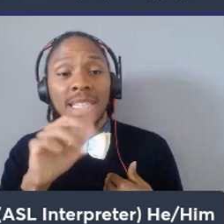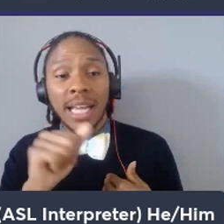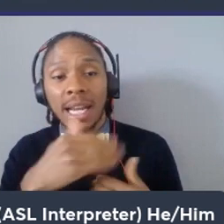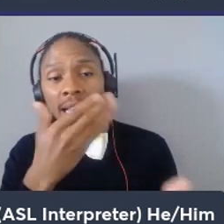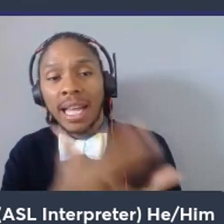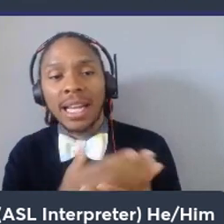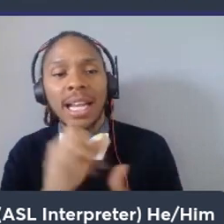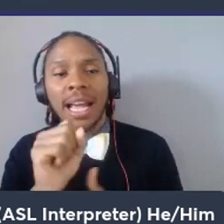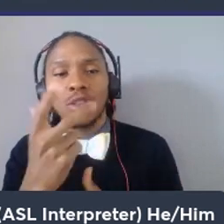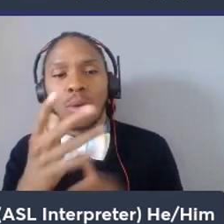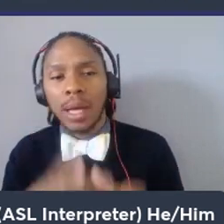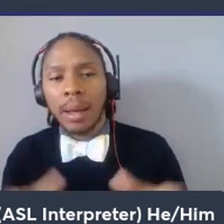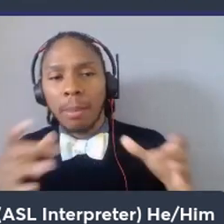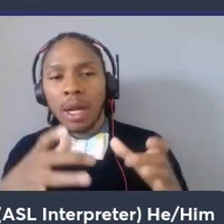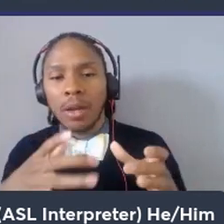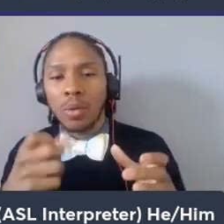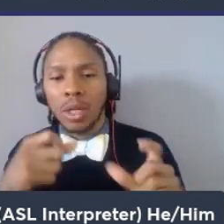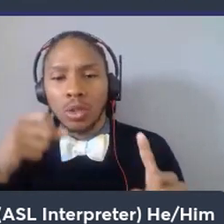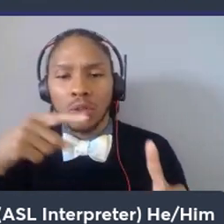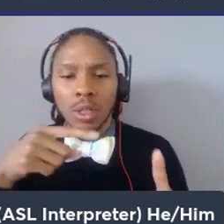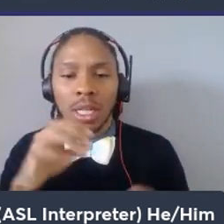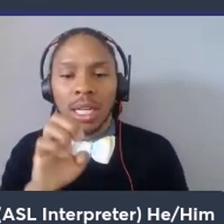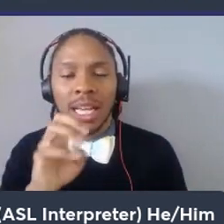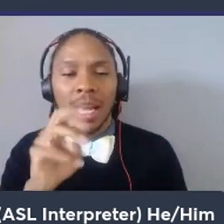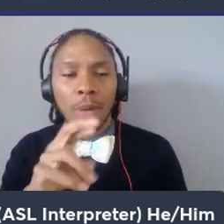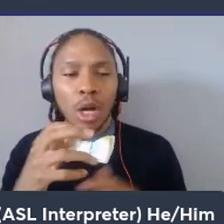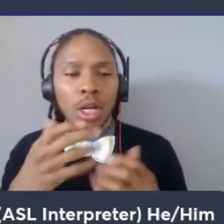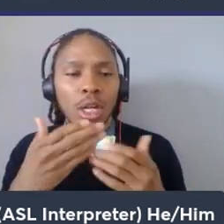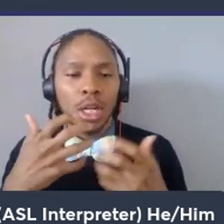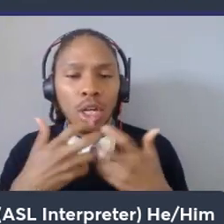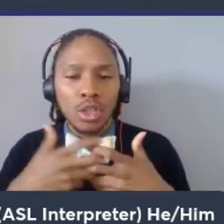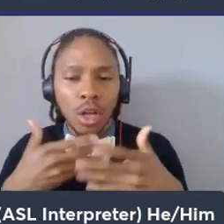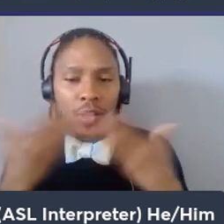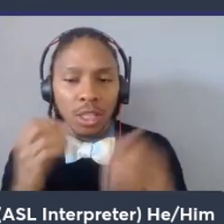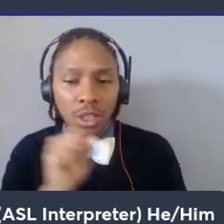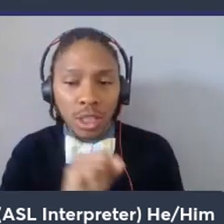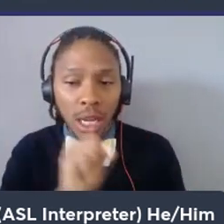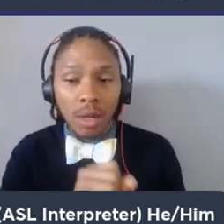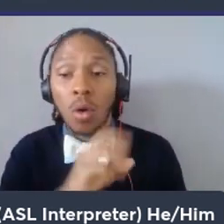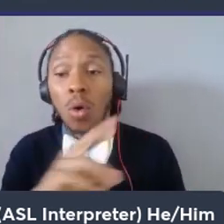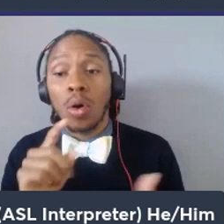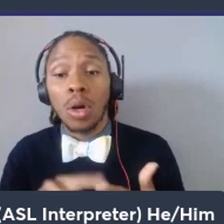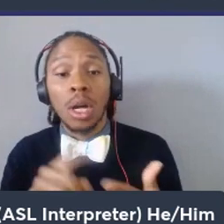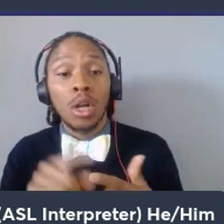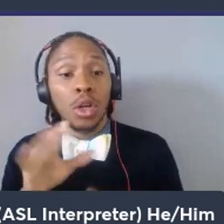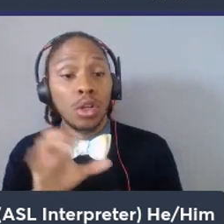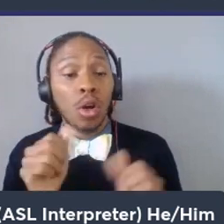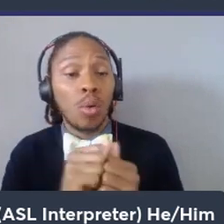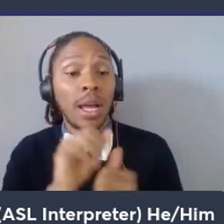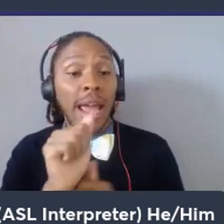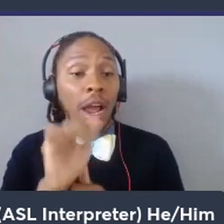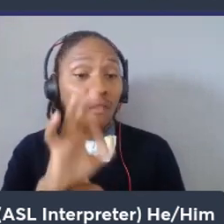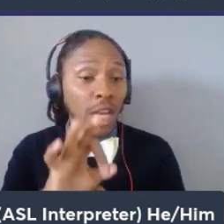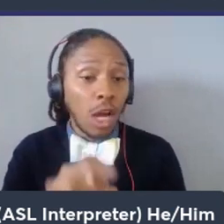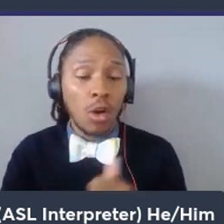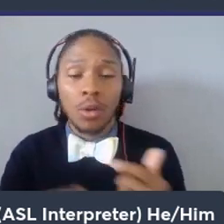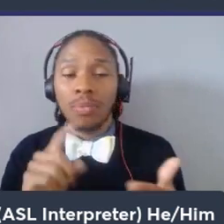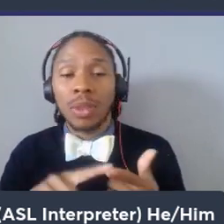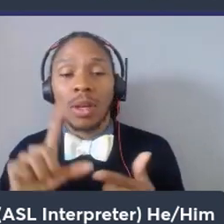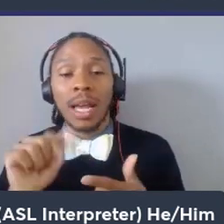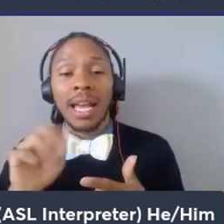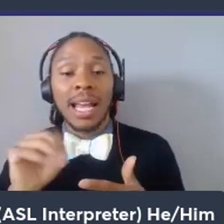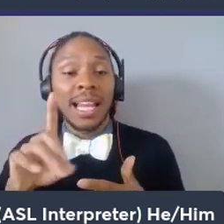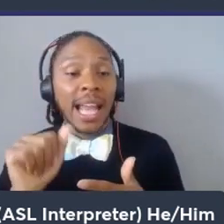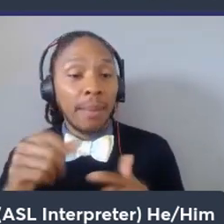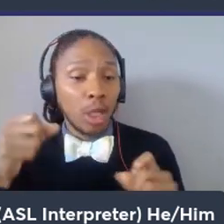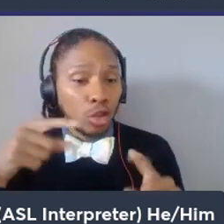S3 bucket and you want to trigger an EMR Serverless job, you could certainly do this, with Airflow or with Lambda triggers or